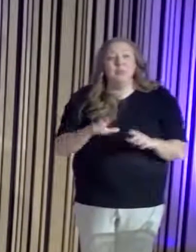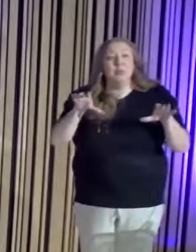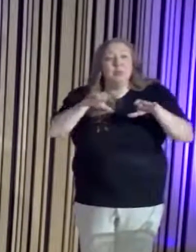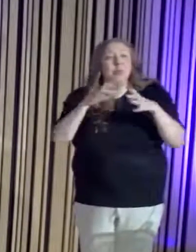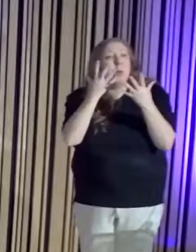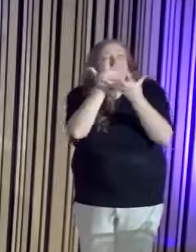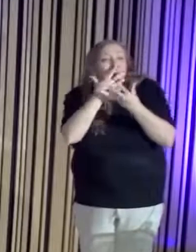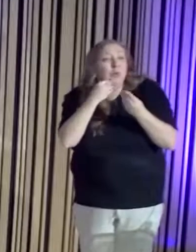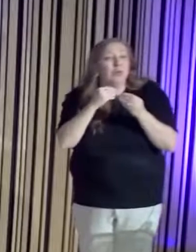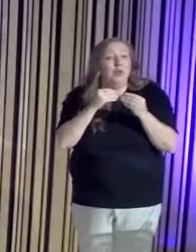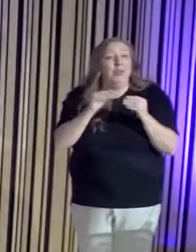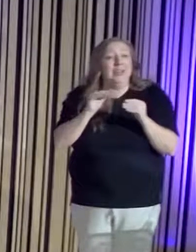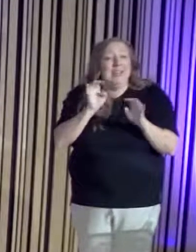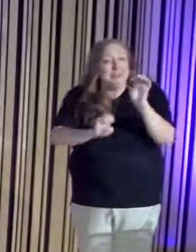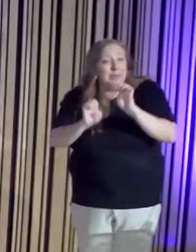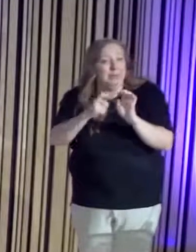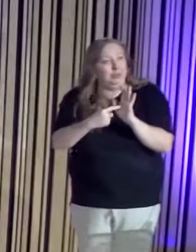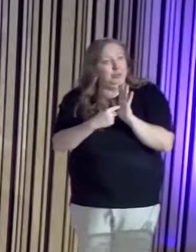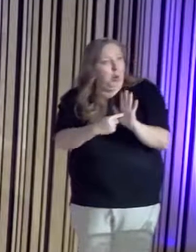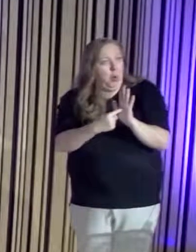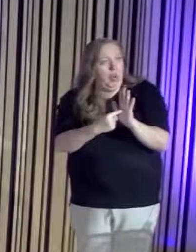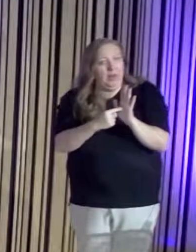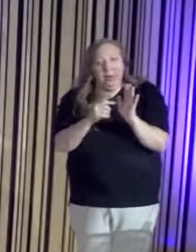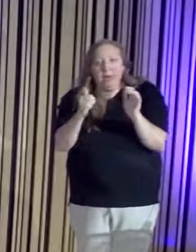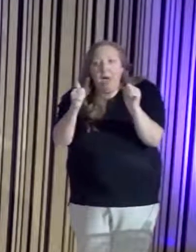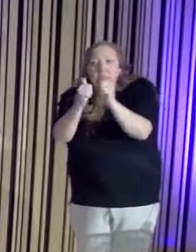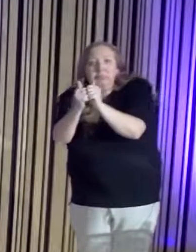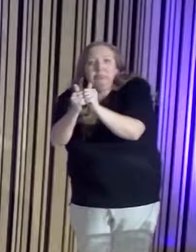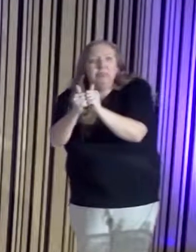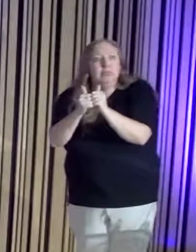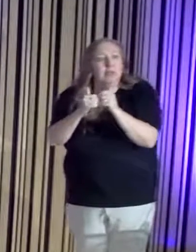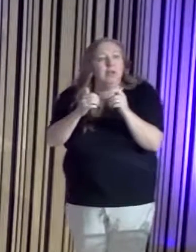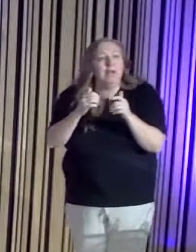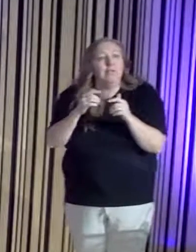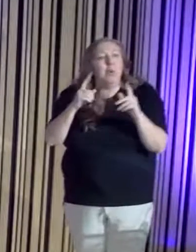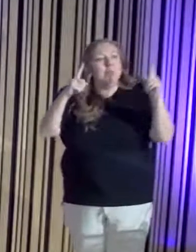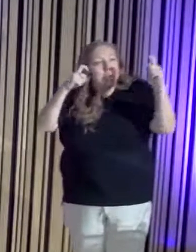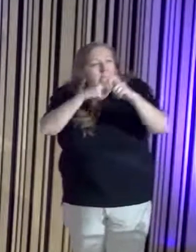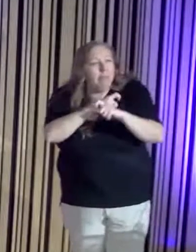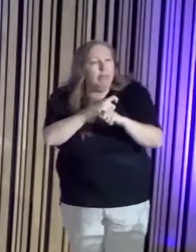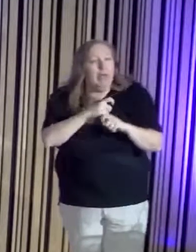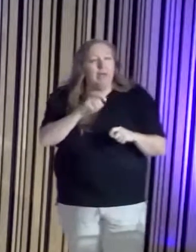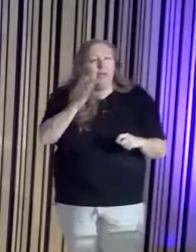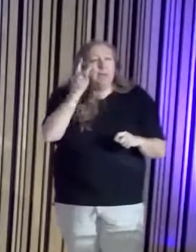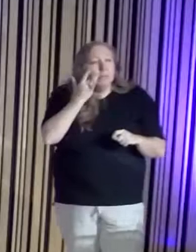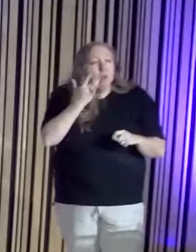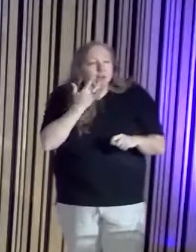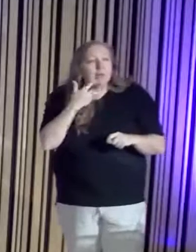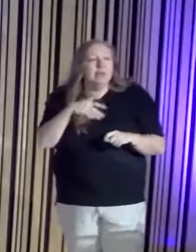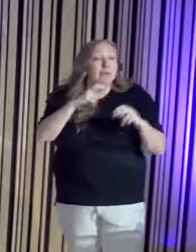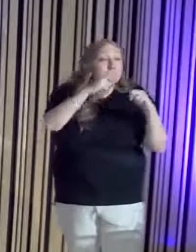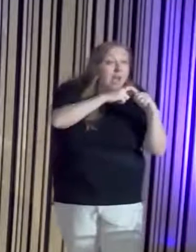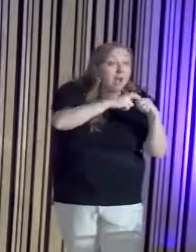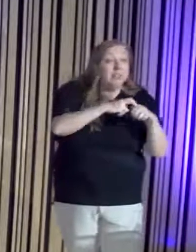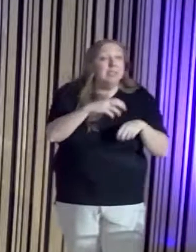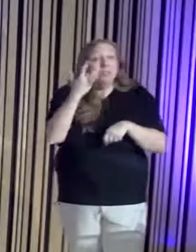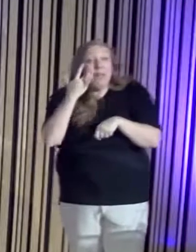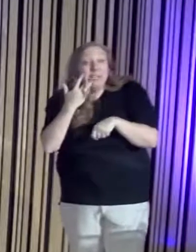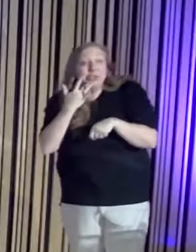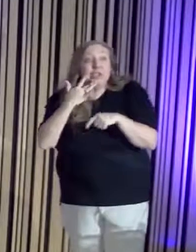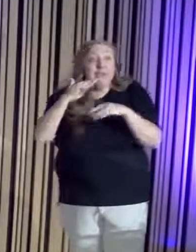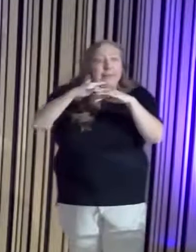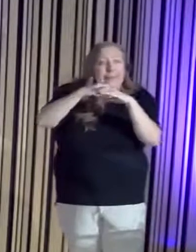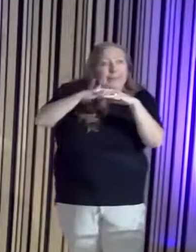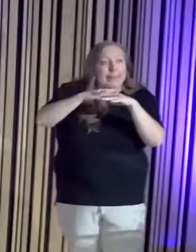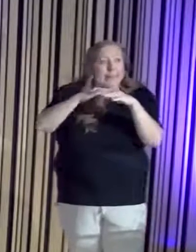the coexistence or co-occurrence of this complex microbiome, which included both his viruses and the